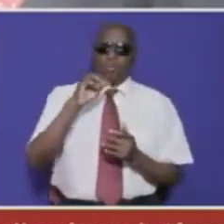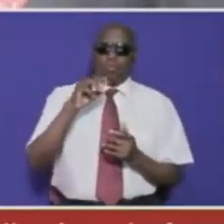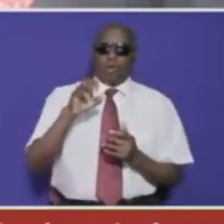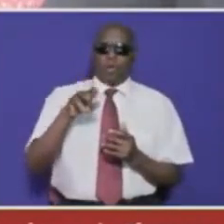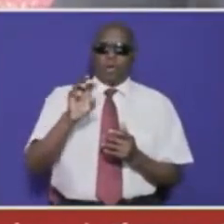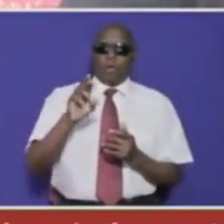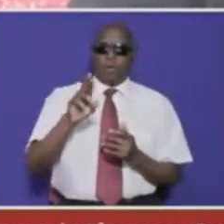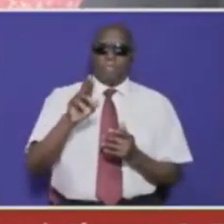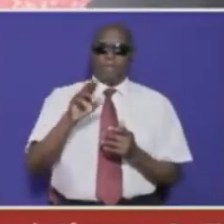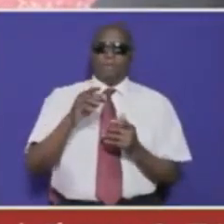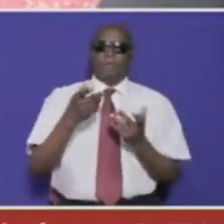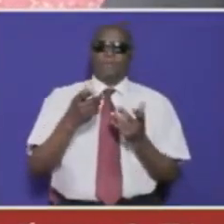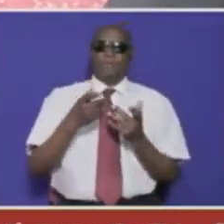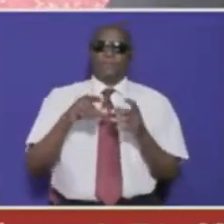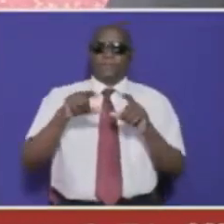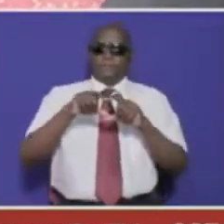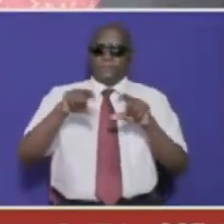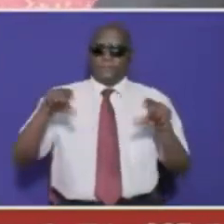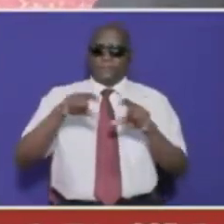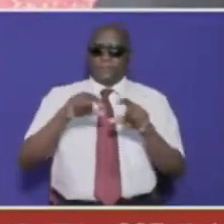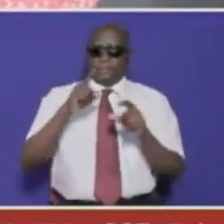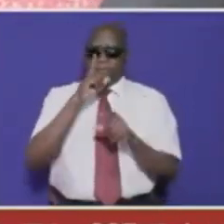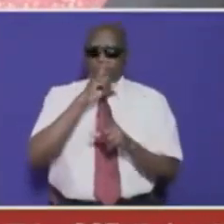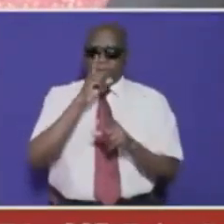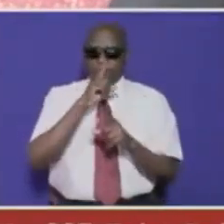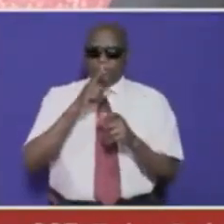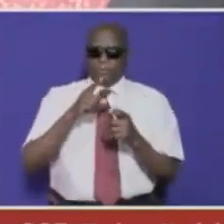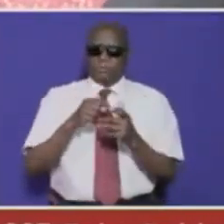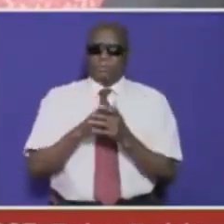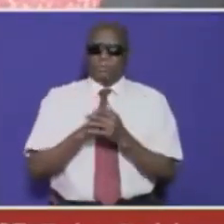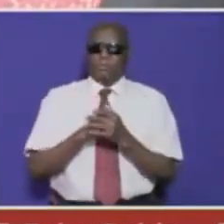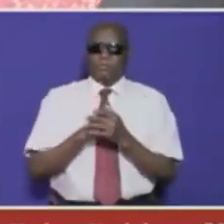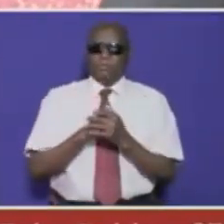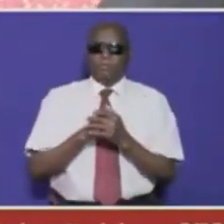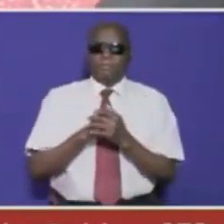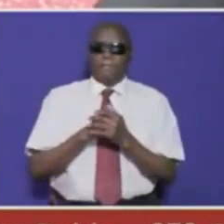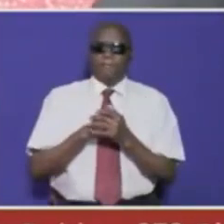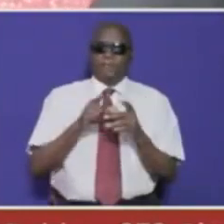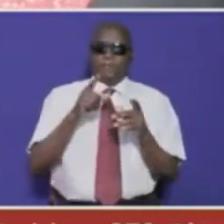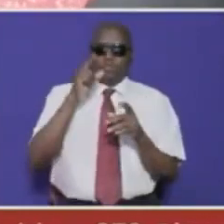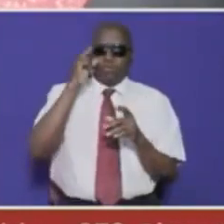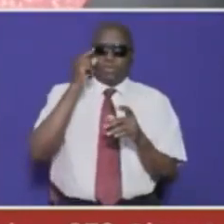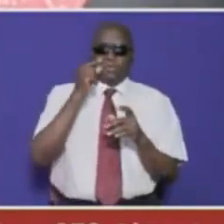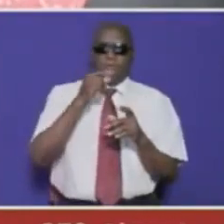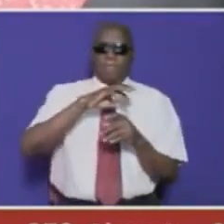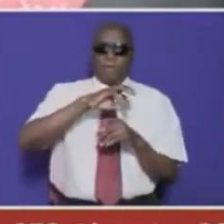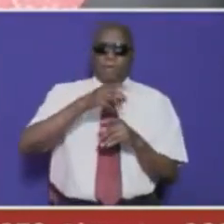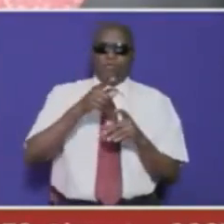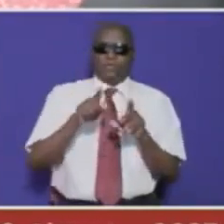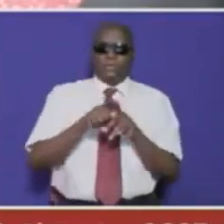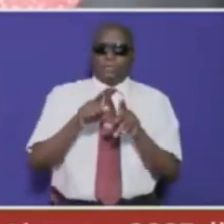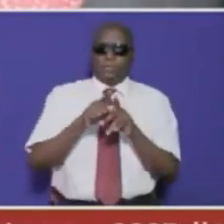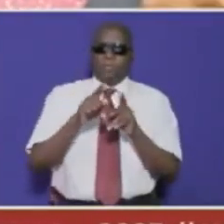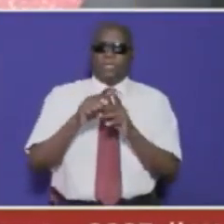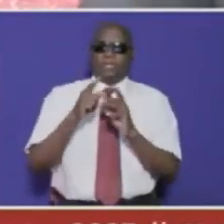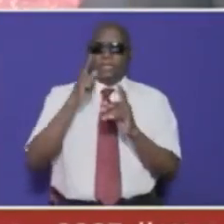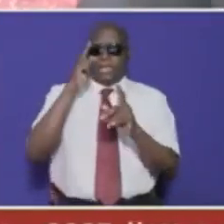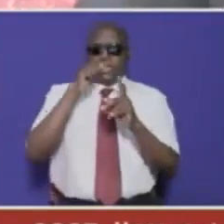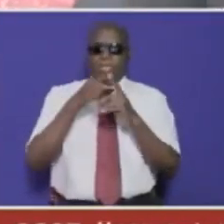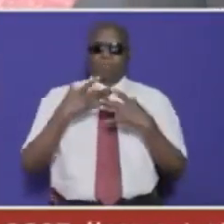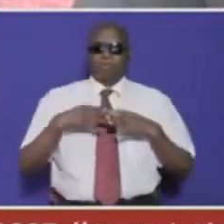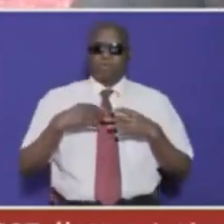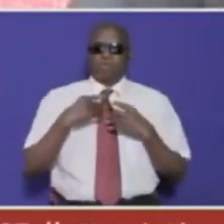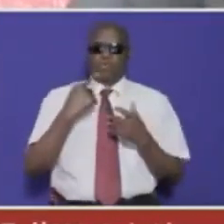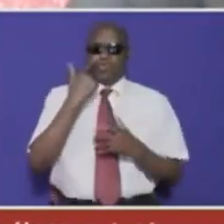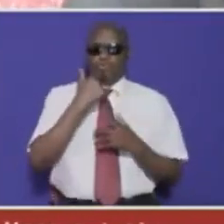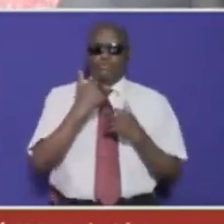increase sanitation coverage in the greater Mombasa county, as well as specifically targeting the people that are living in